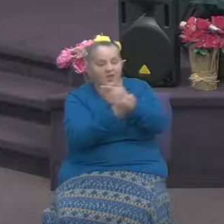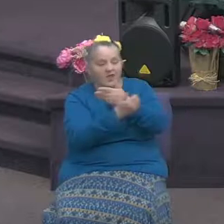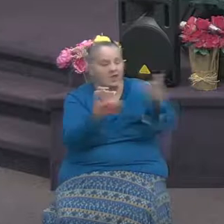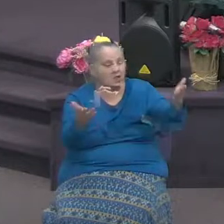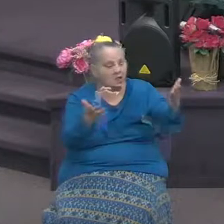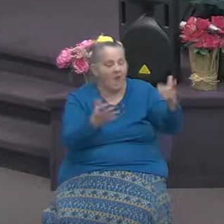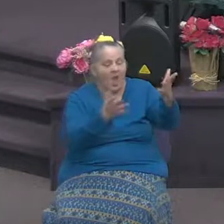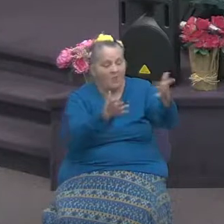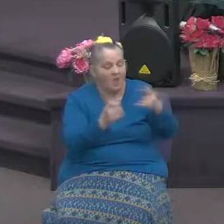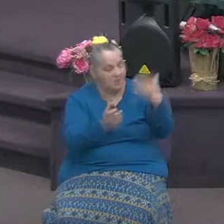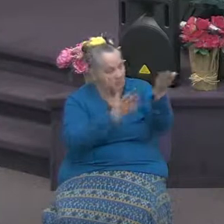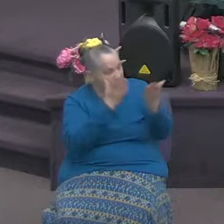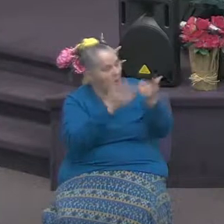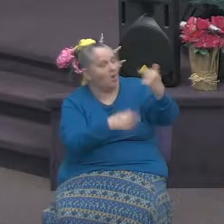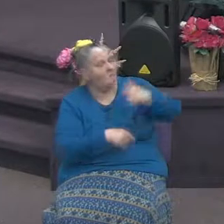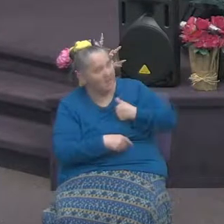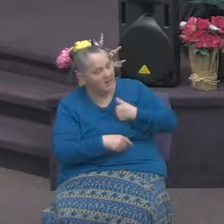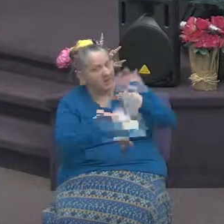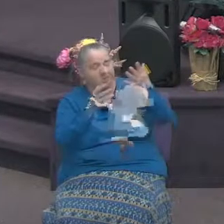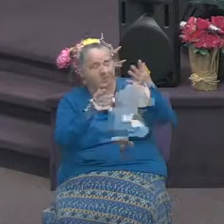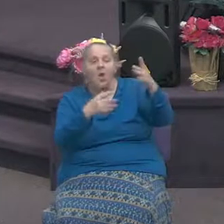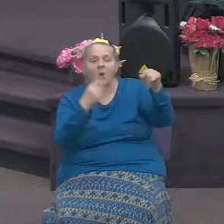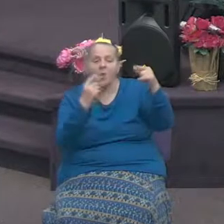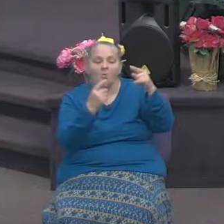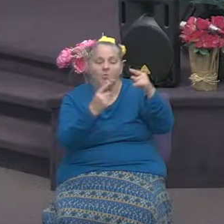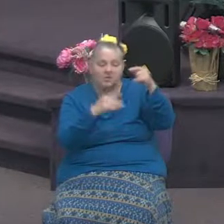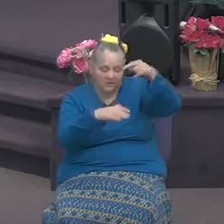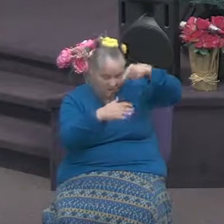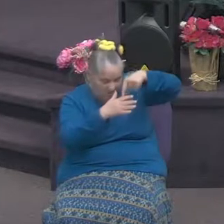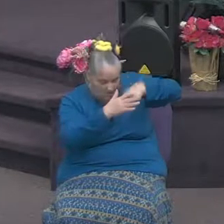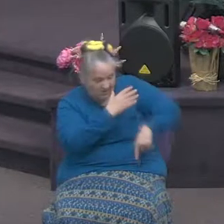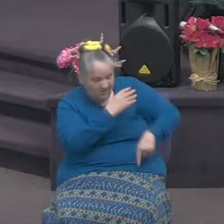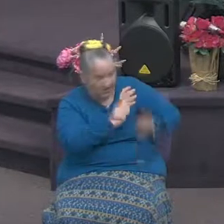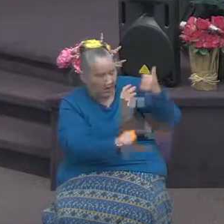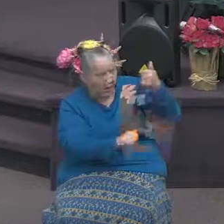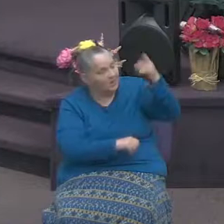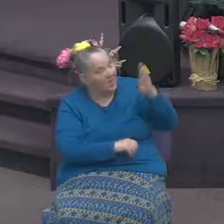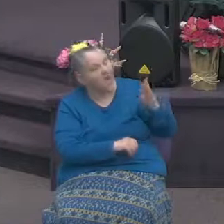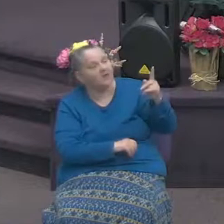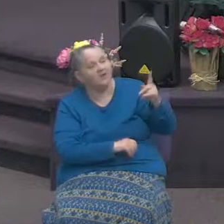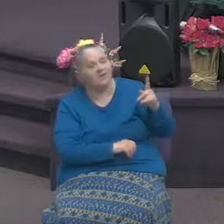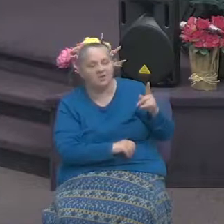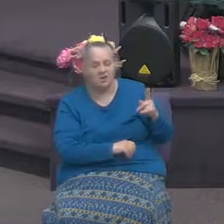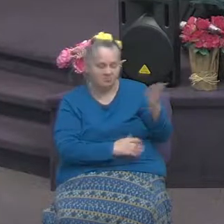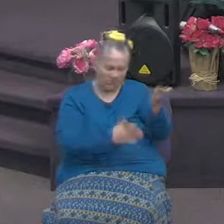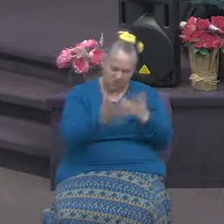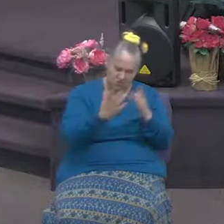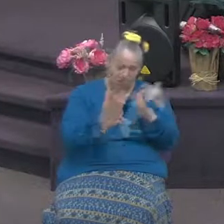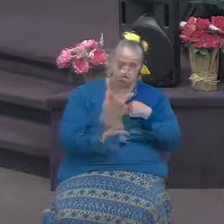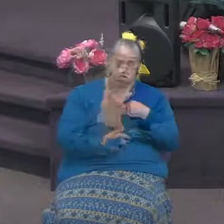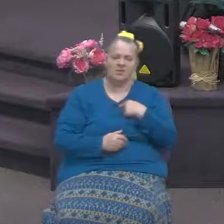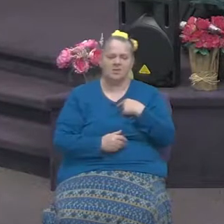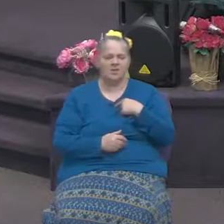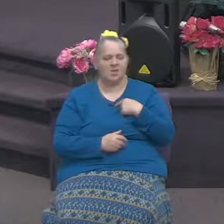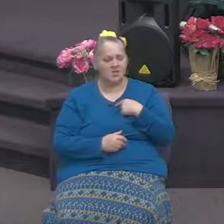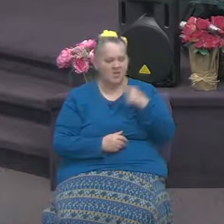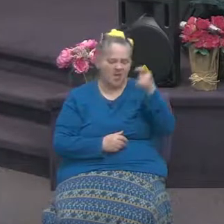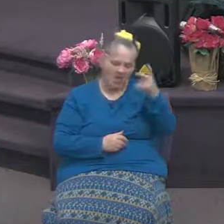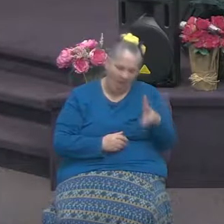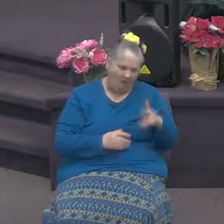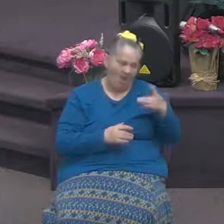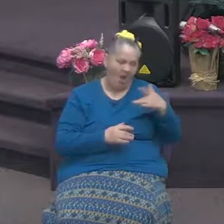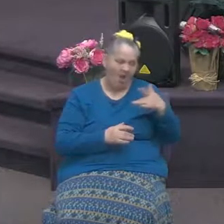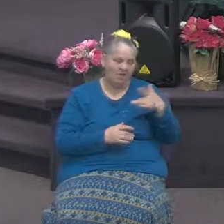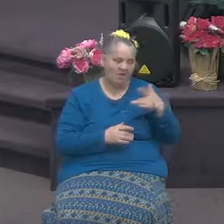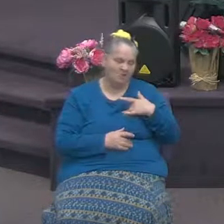I want you to serve me. I want you to go deeper. You've been serving me half-hearted. You've been